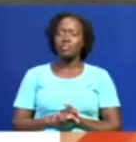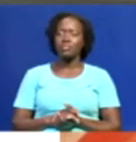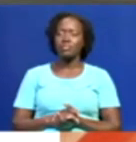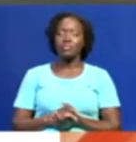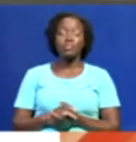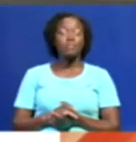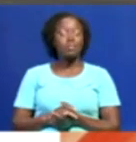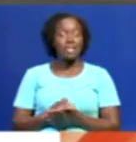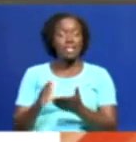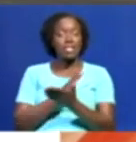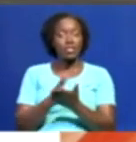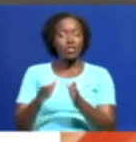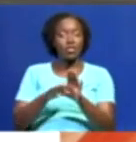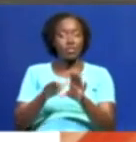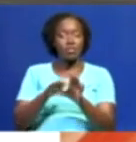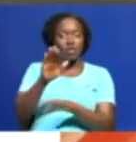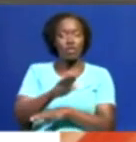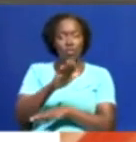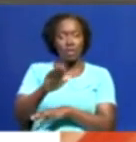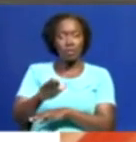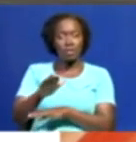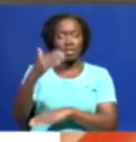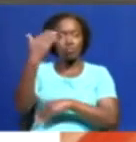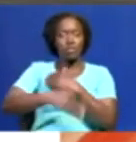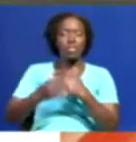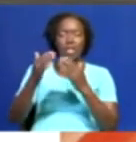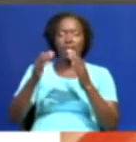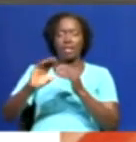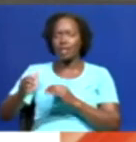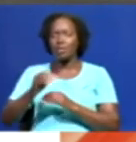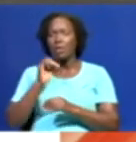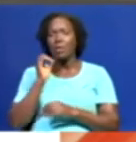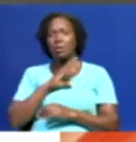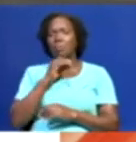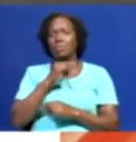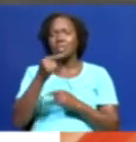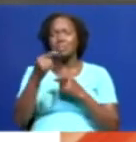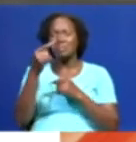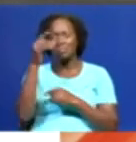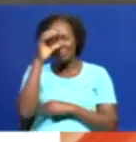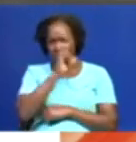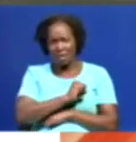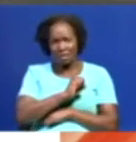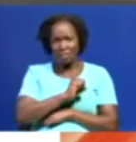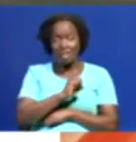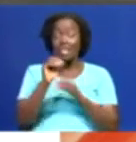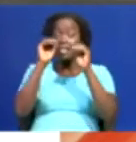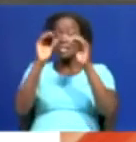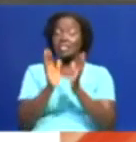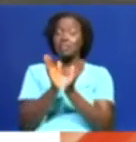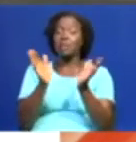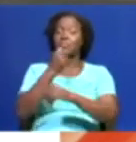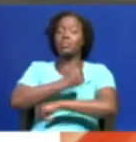Still on education, a section of members of parliament in Busia County has complained about shortage of teachers in public schools, attributing